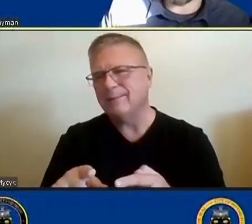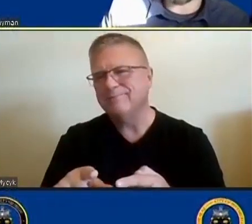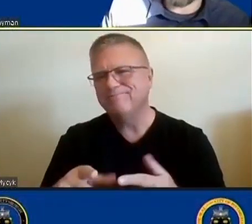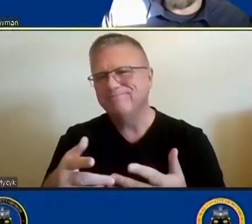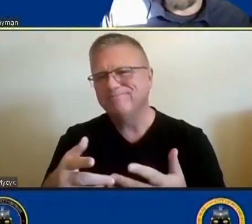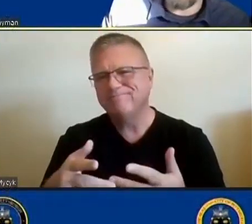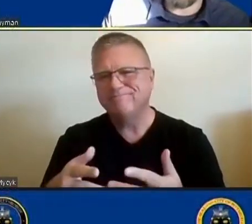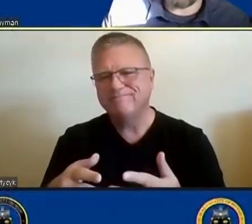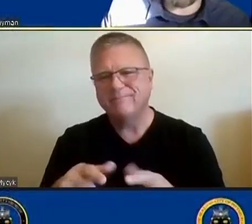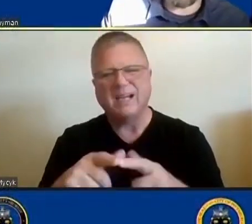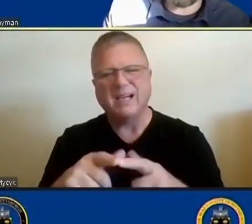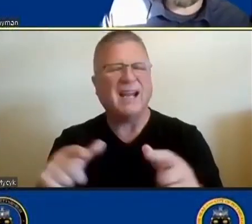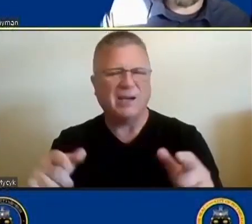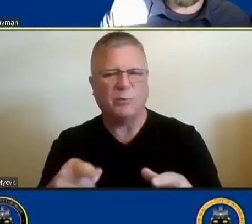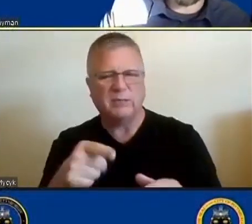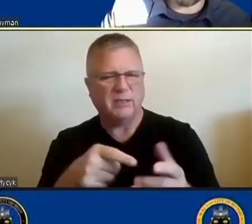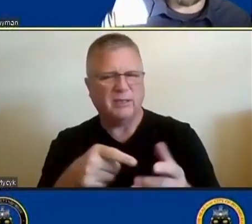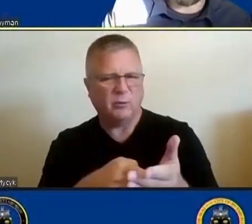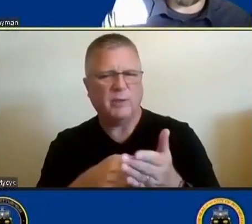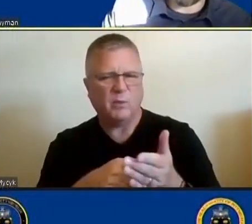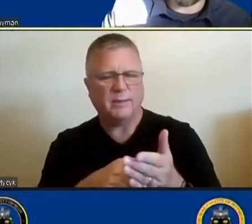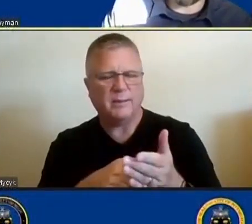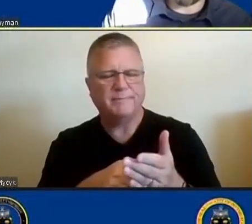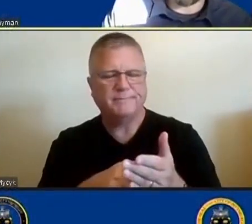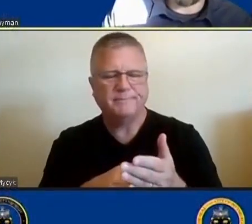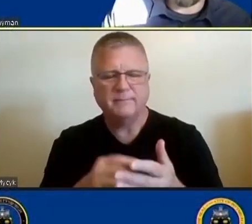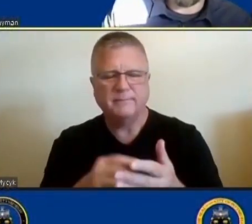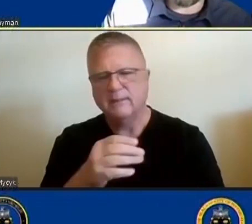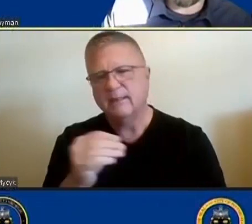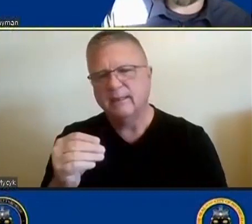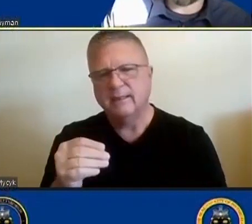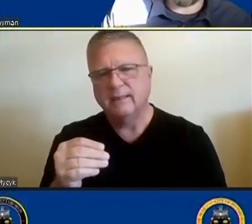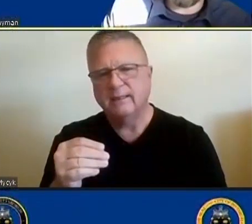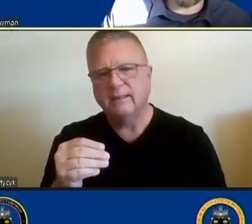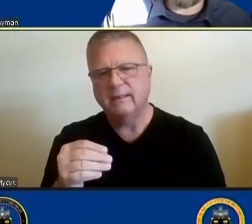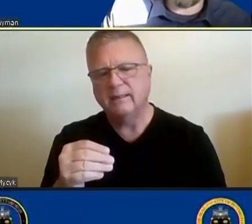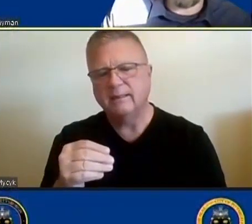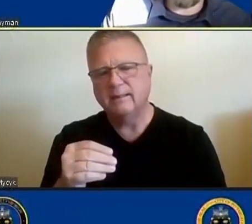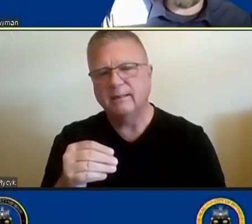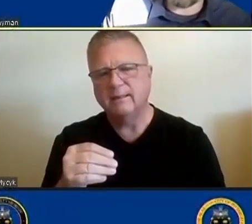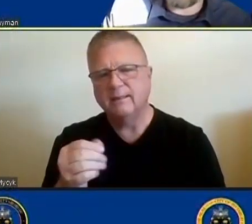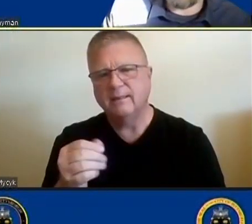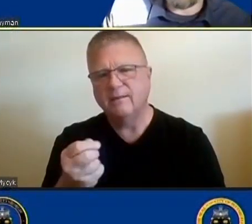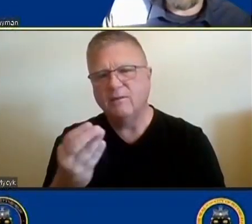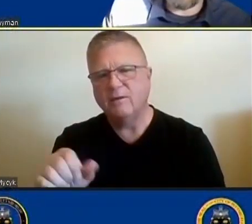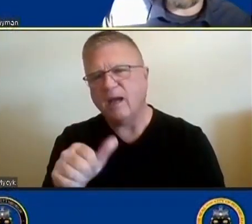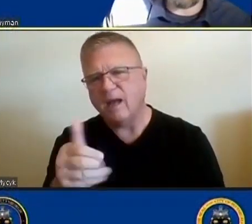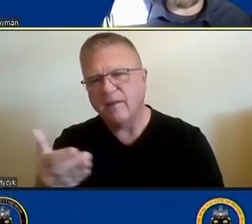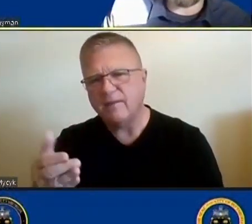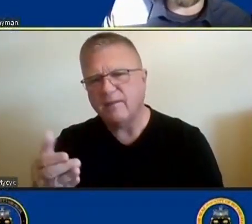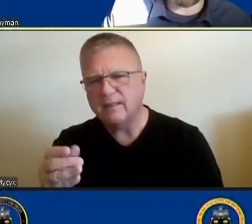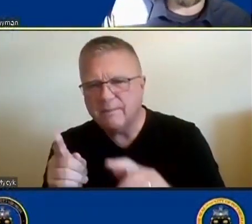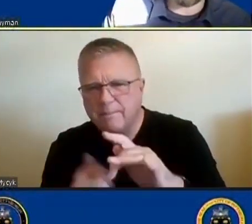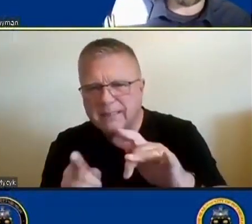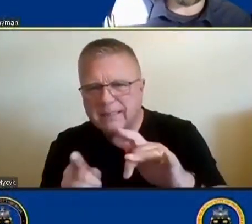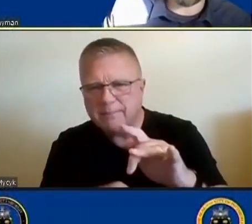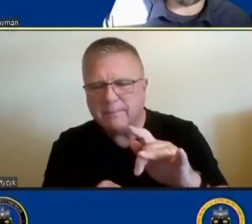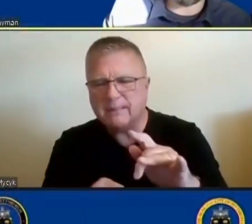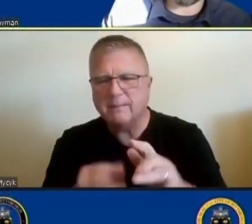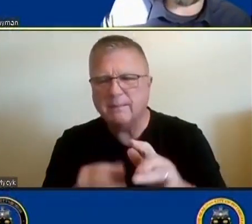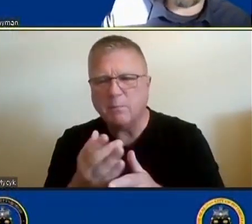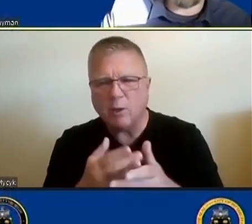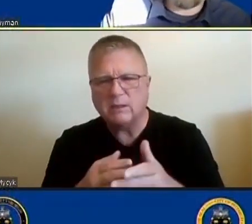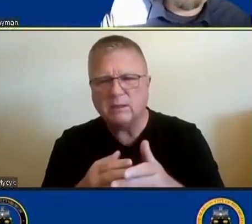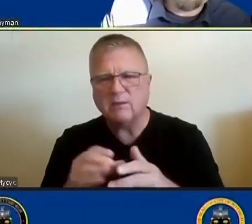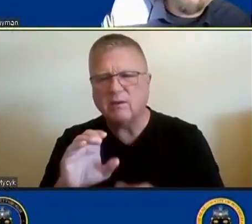where that's required and where it isn't. And then a couple other sort of missing pieces in the zoning code that